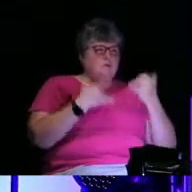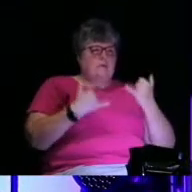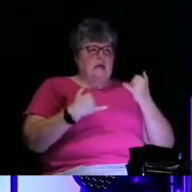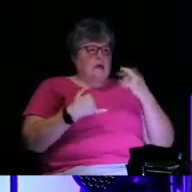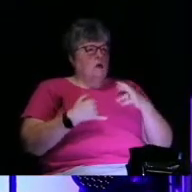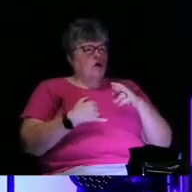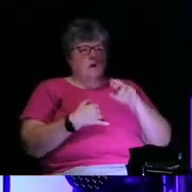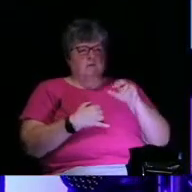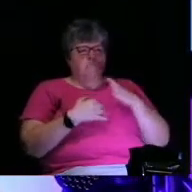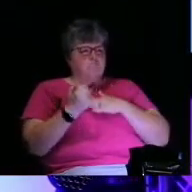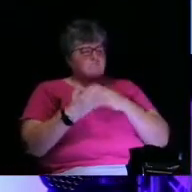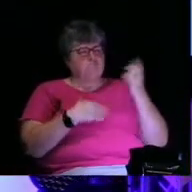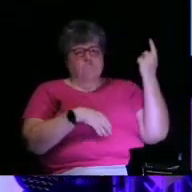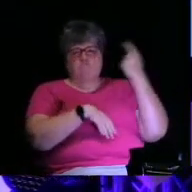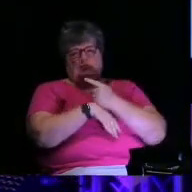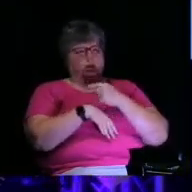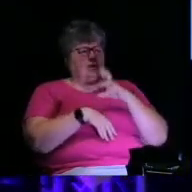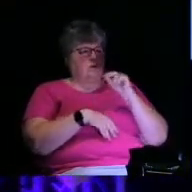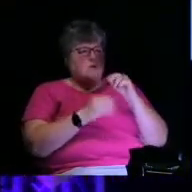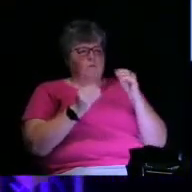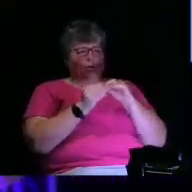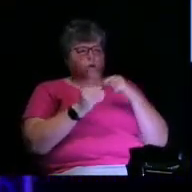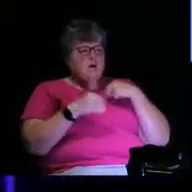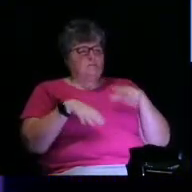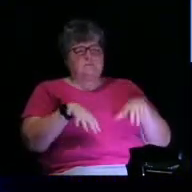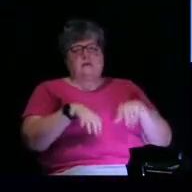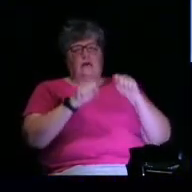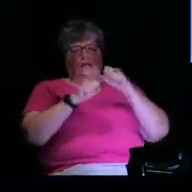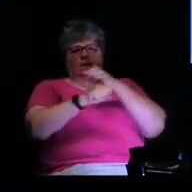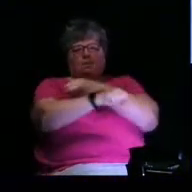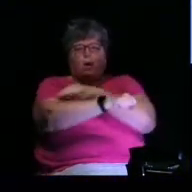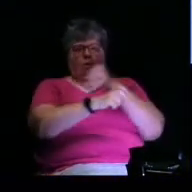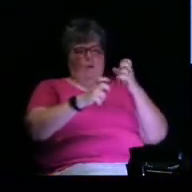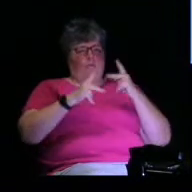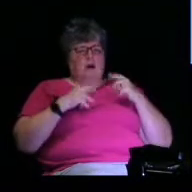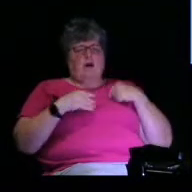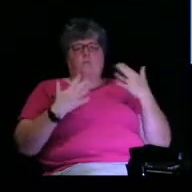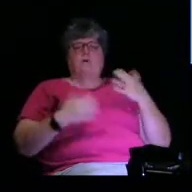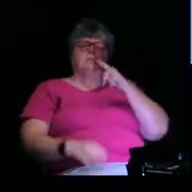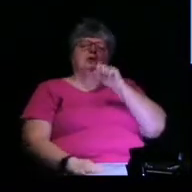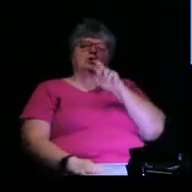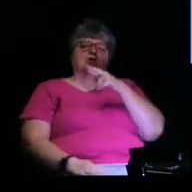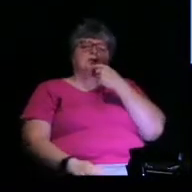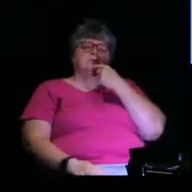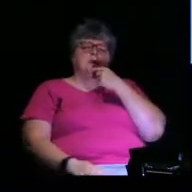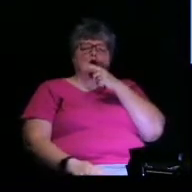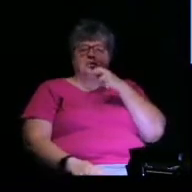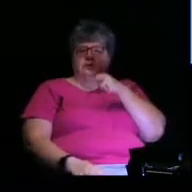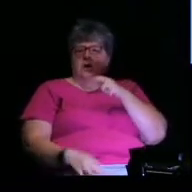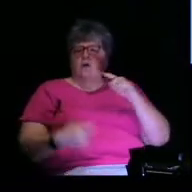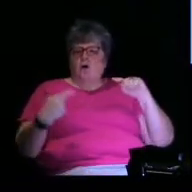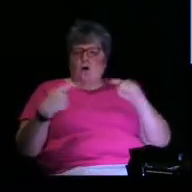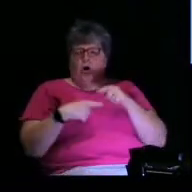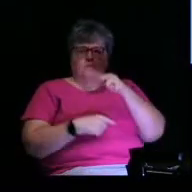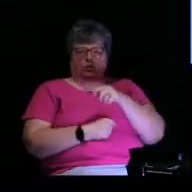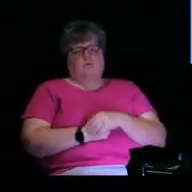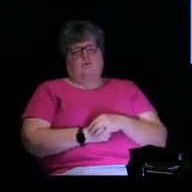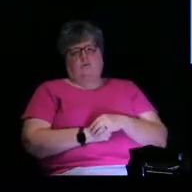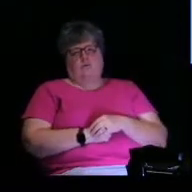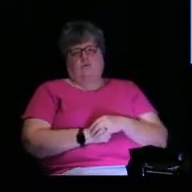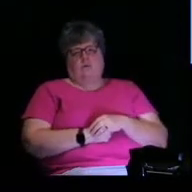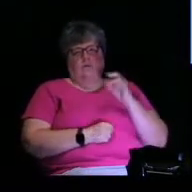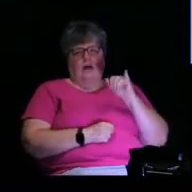more. No more. No more. I'm taking that power back. What did Peter say? Who is there to harm you? And that's